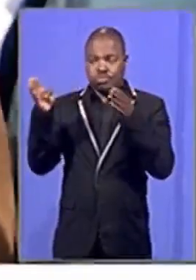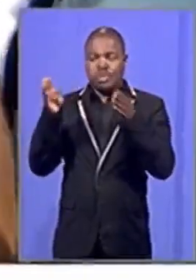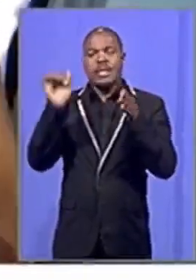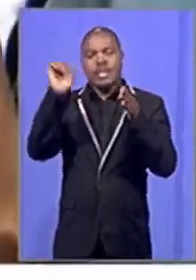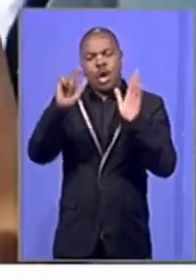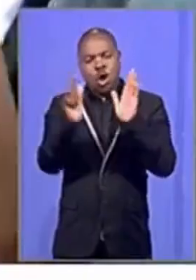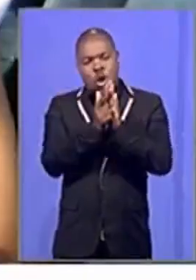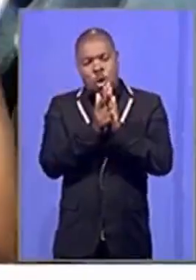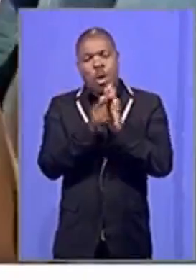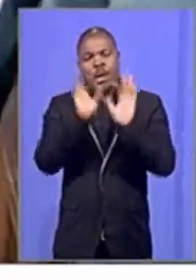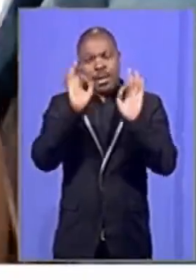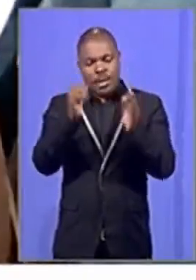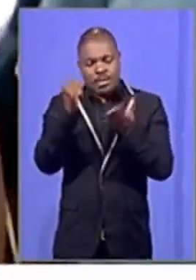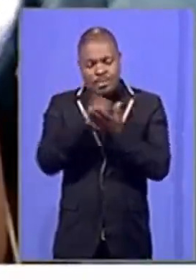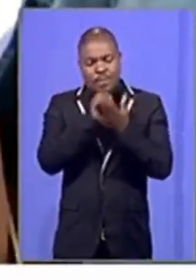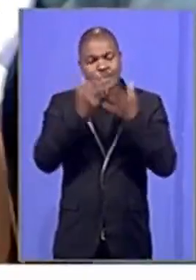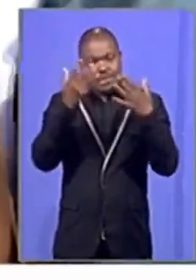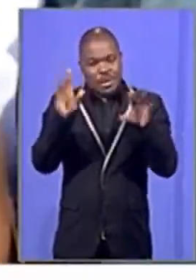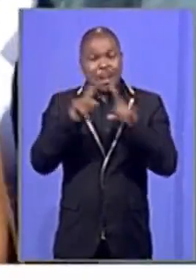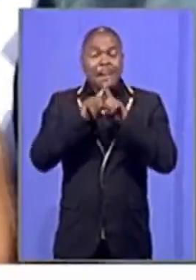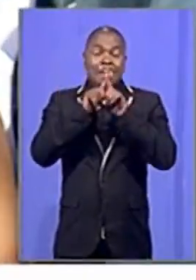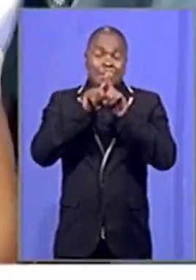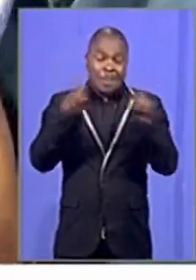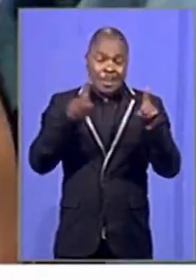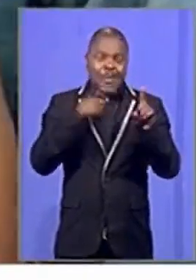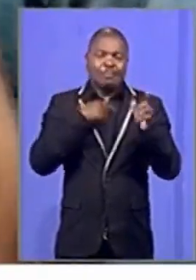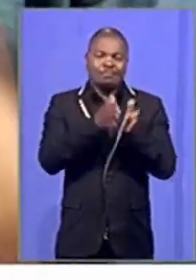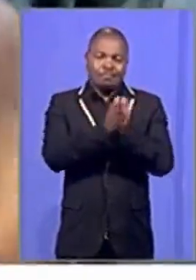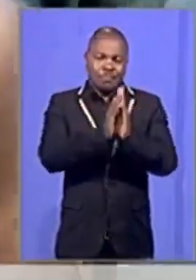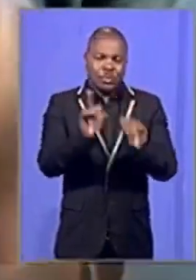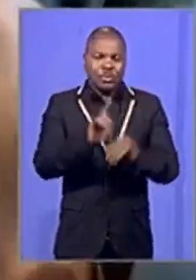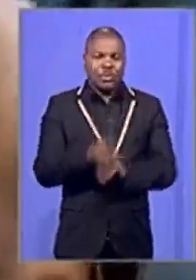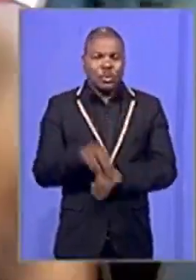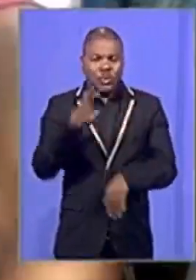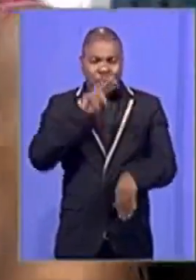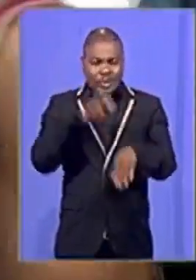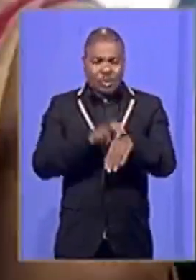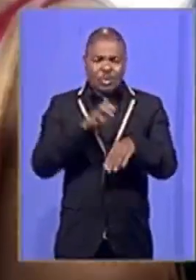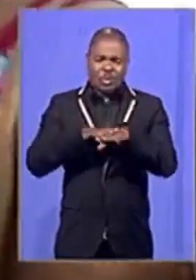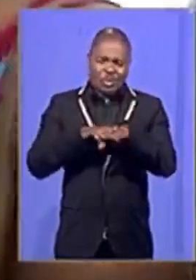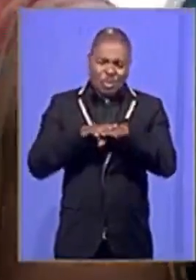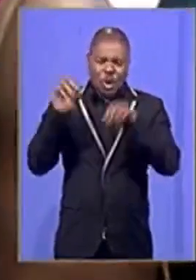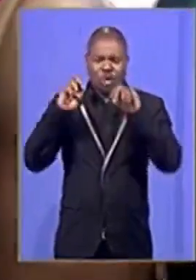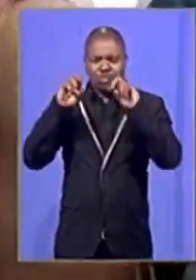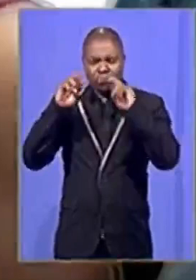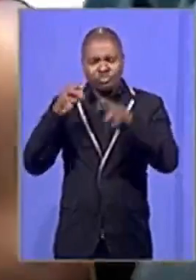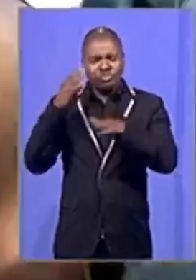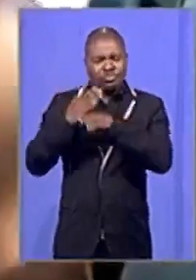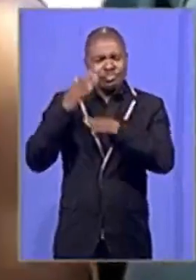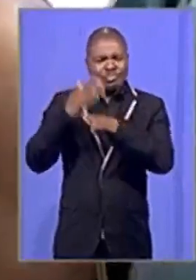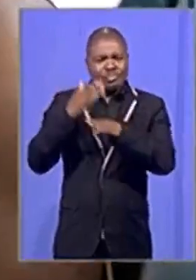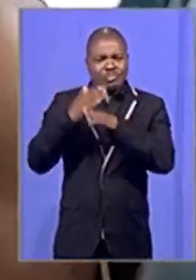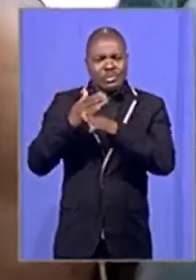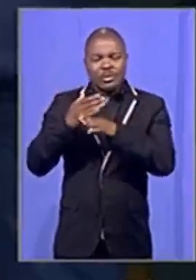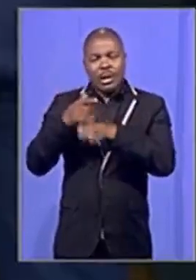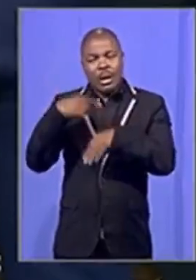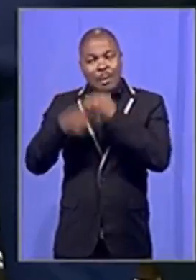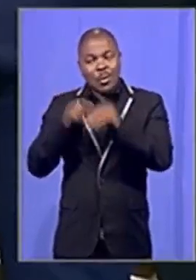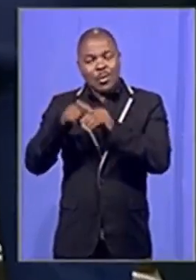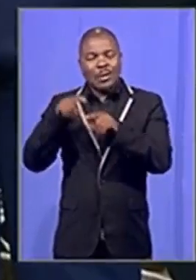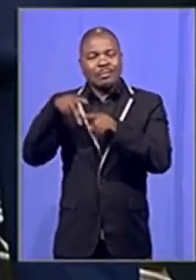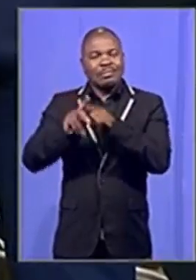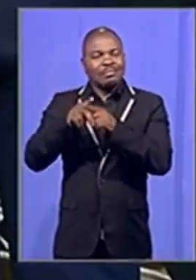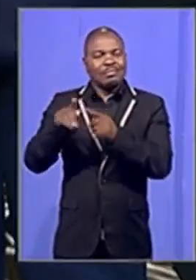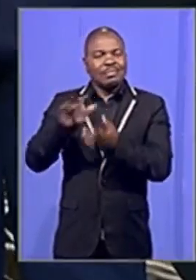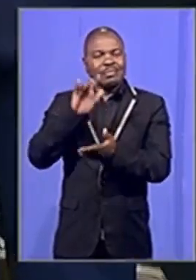legal. However, we actually require there must be intensive operations with regard to scrapyards. Cele